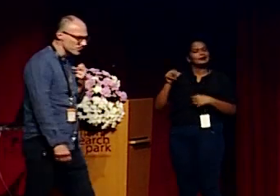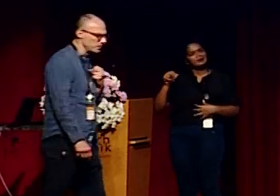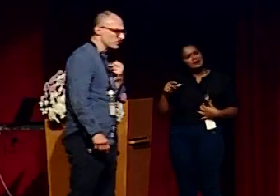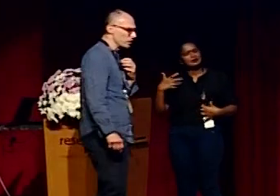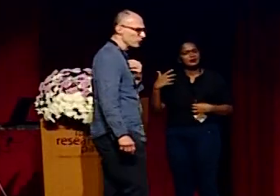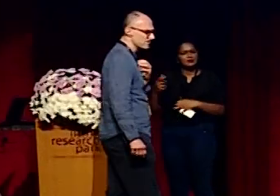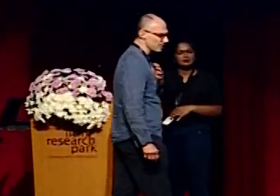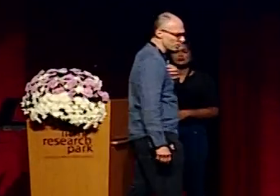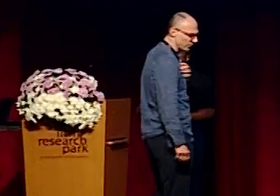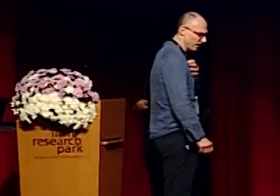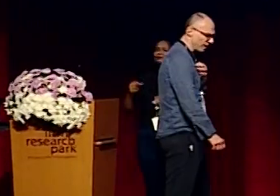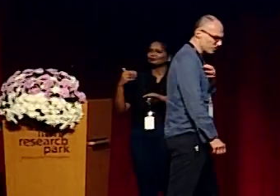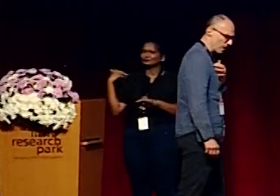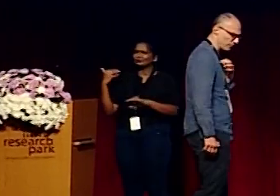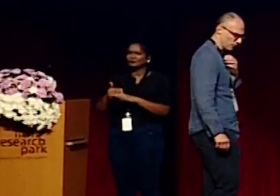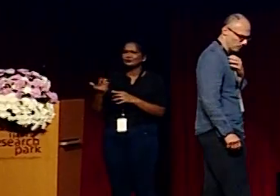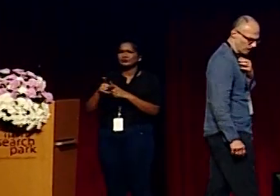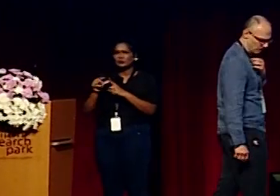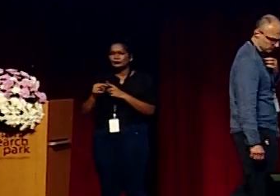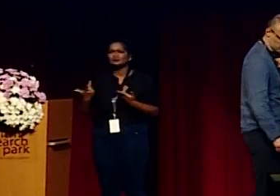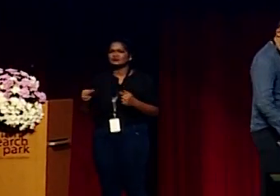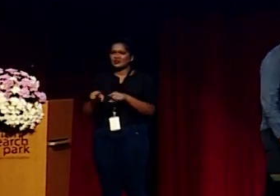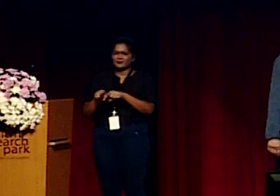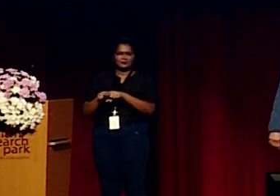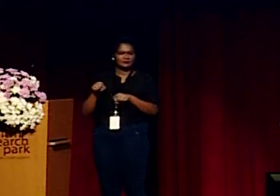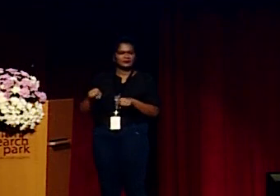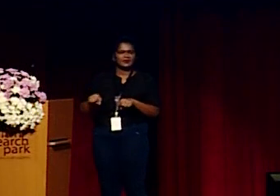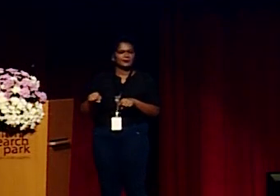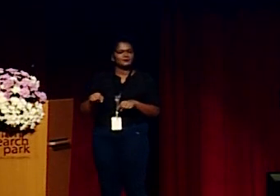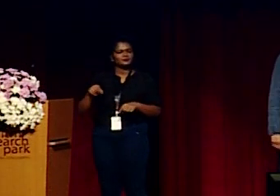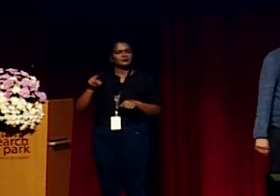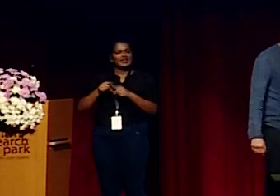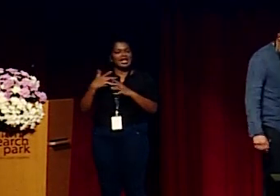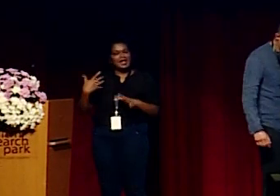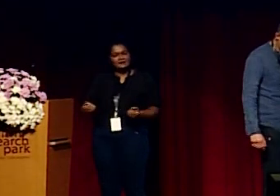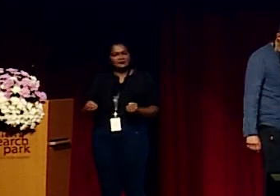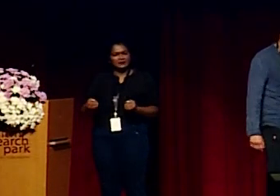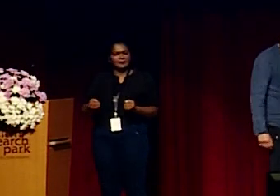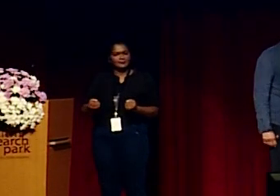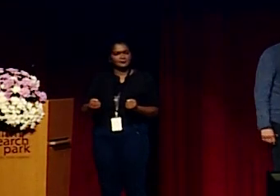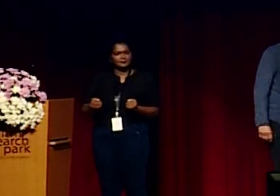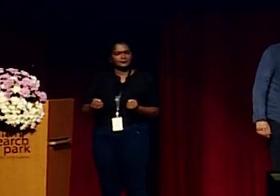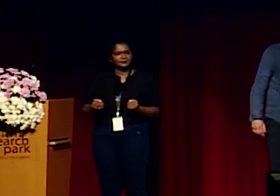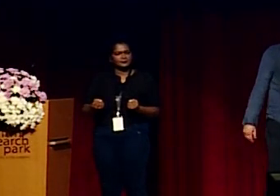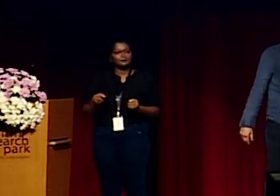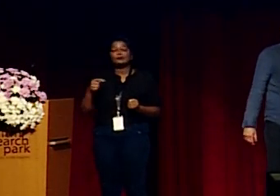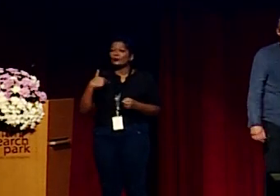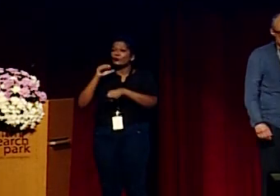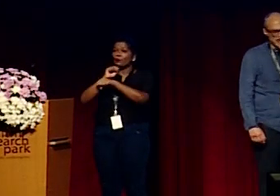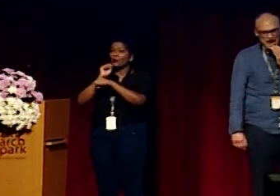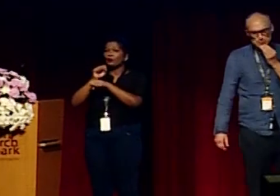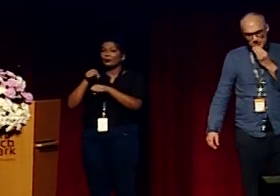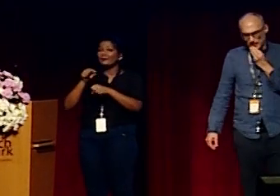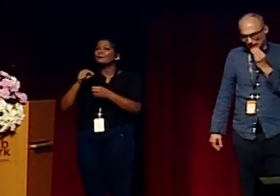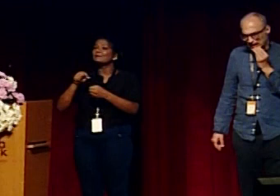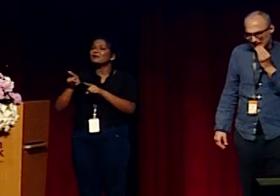I've just been doing recently with a chap from Michigan called David Austin. And there the